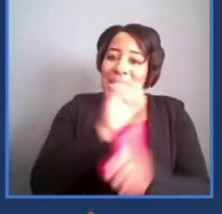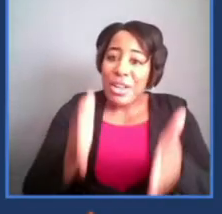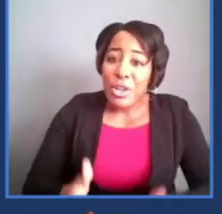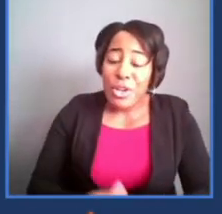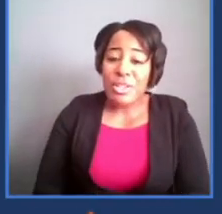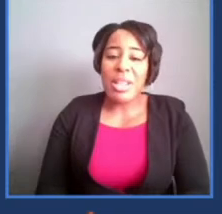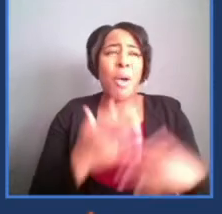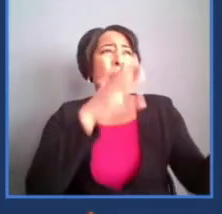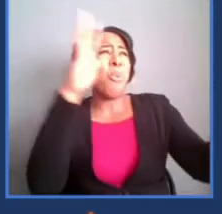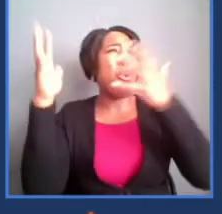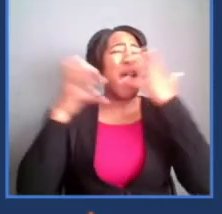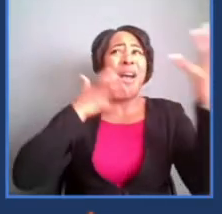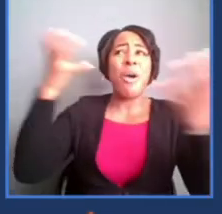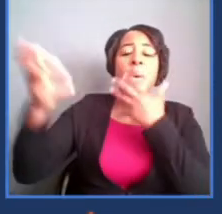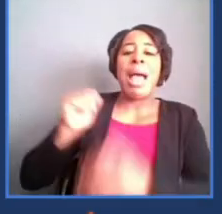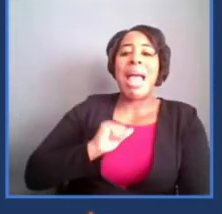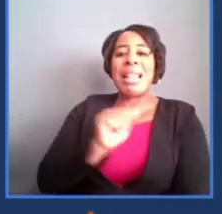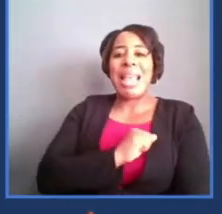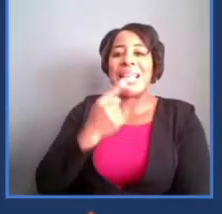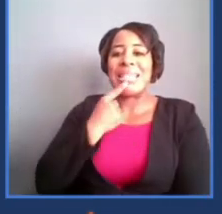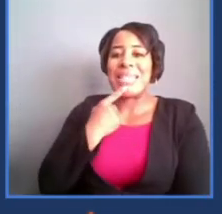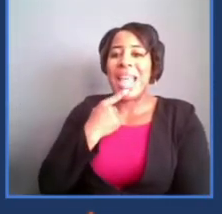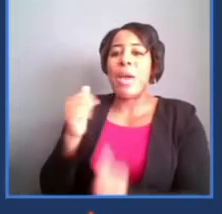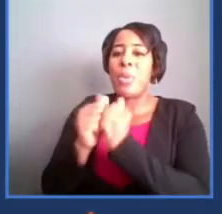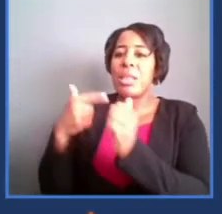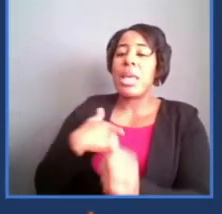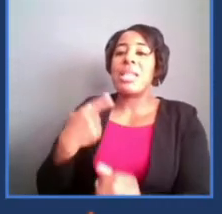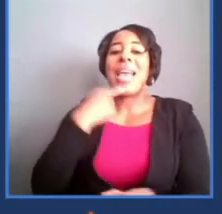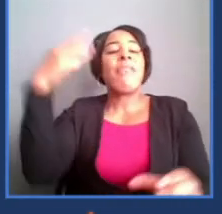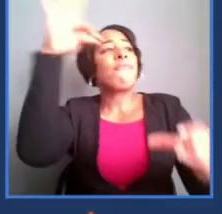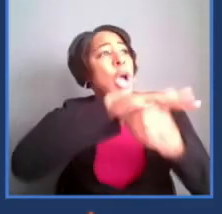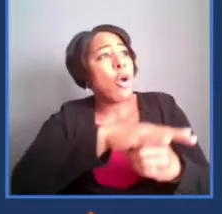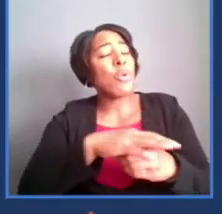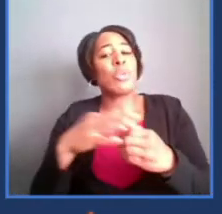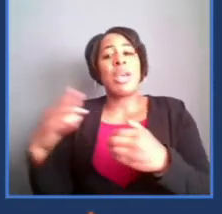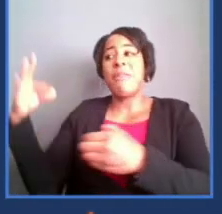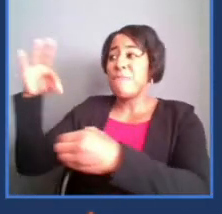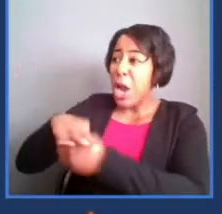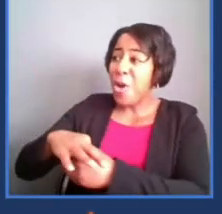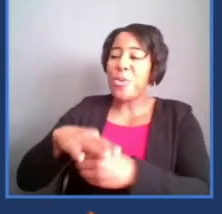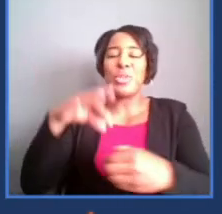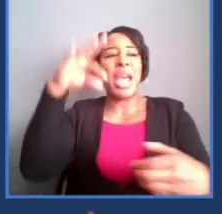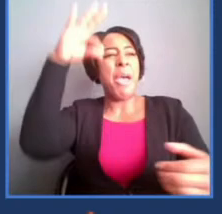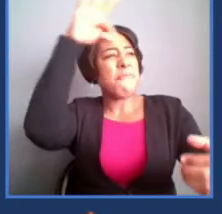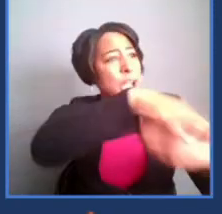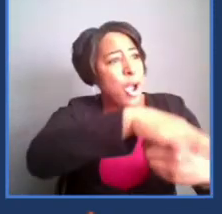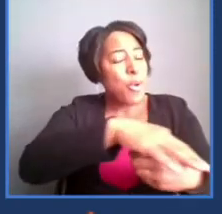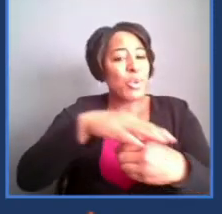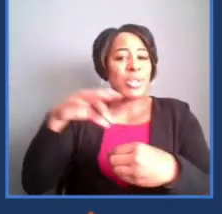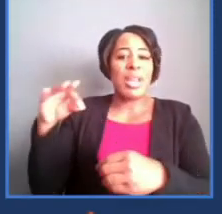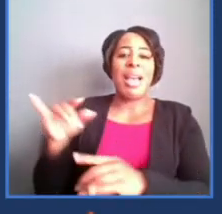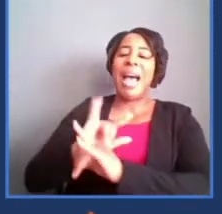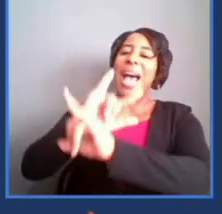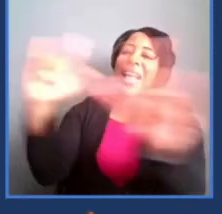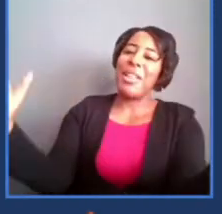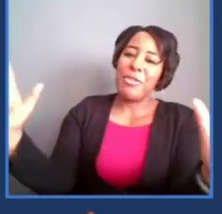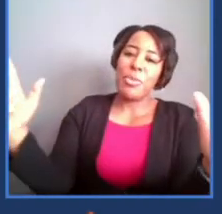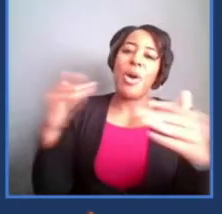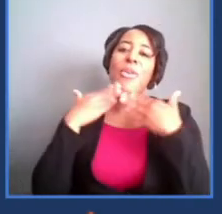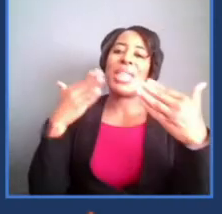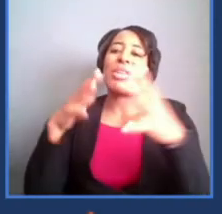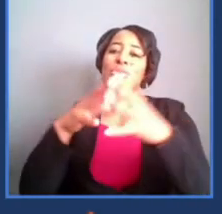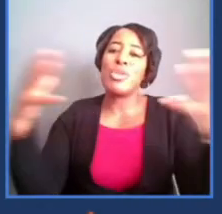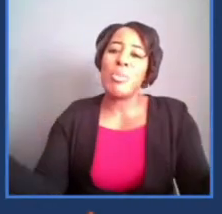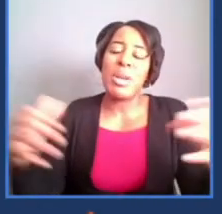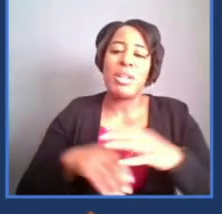Atlanta, say it with me again. Say vote. Say vote. Say vote. I love you all. Thank you so much. God bless